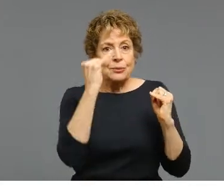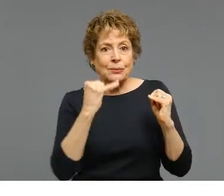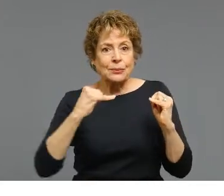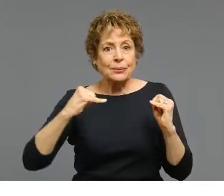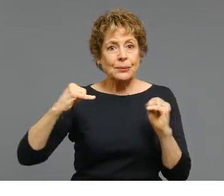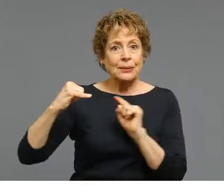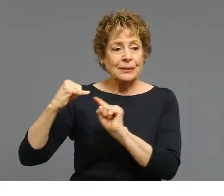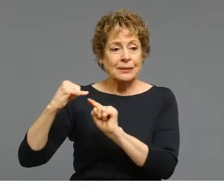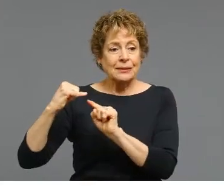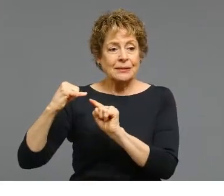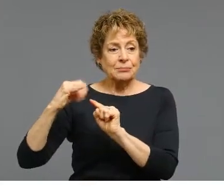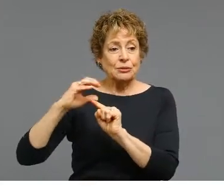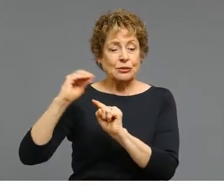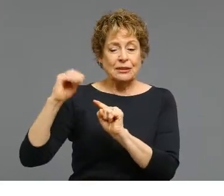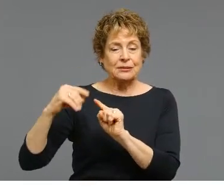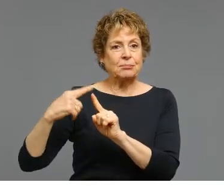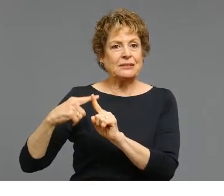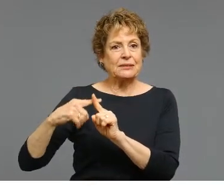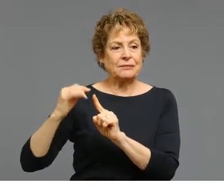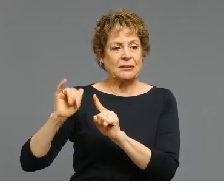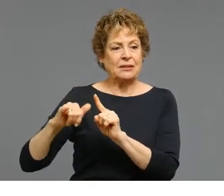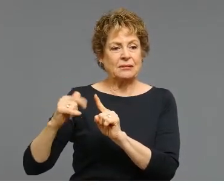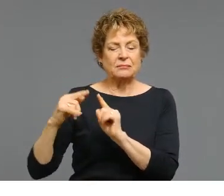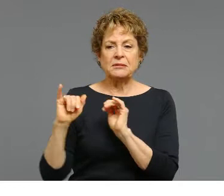relatively stable with our percent positivity.